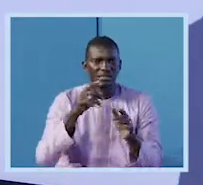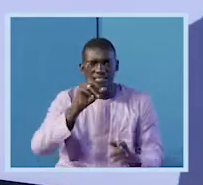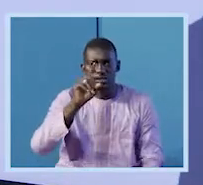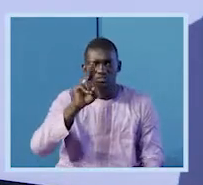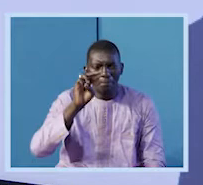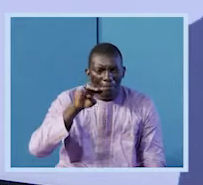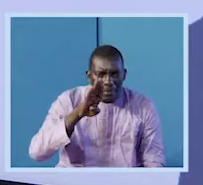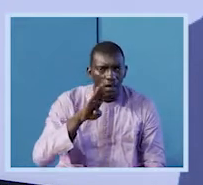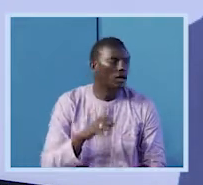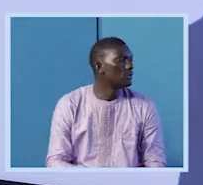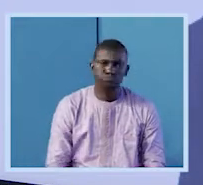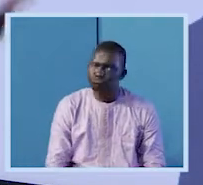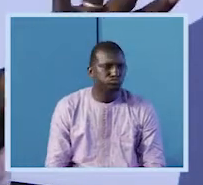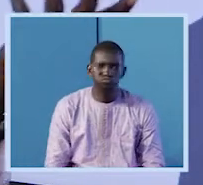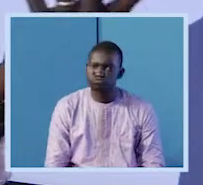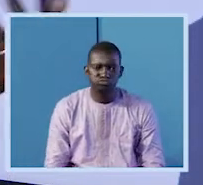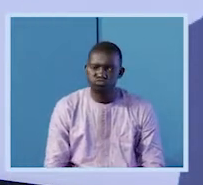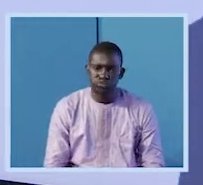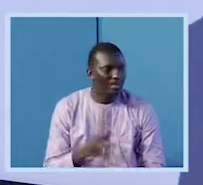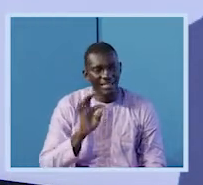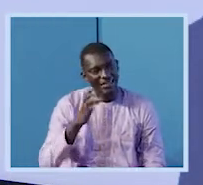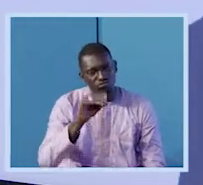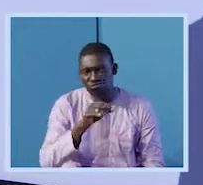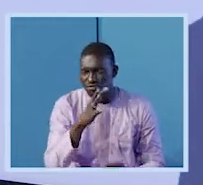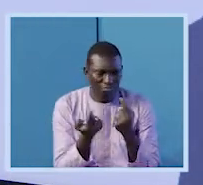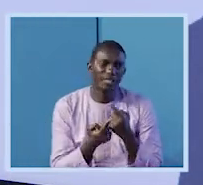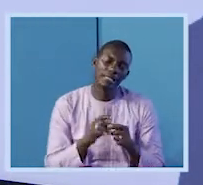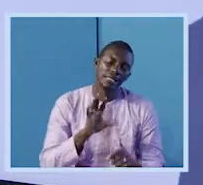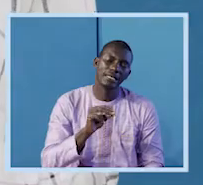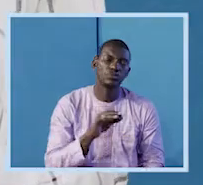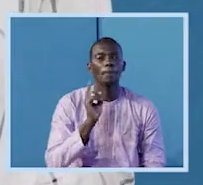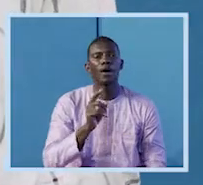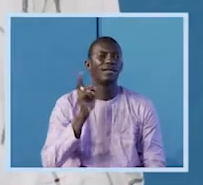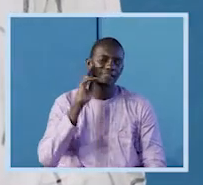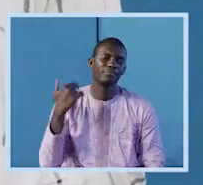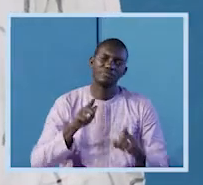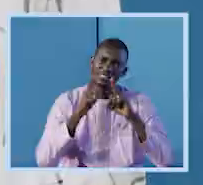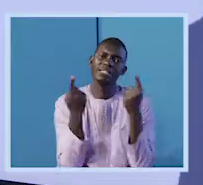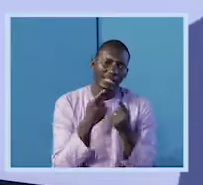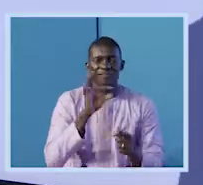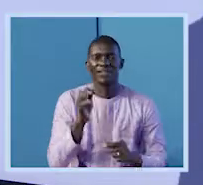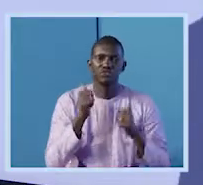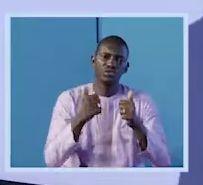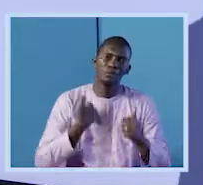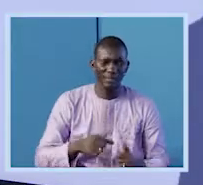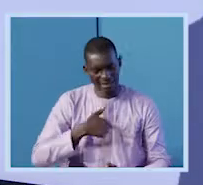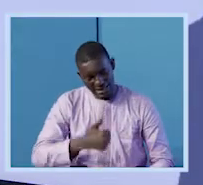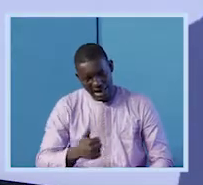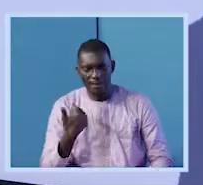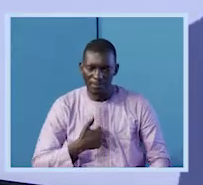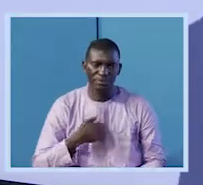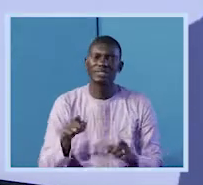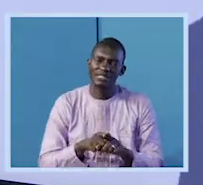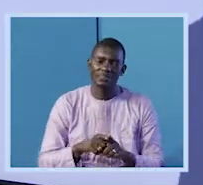Yeah. If It's a they bad can one. do something to you, they will. Yeah. Yeah, so- But deaf people generally, they are very good people. They are Okay. very kind. They're